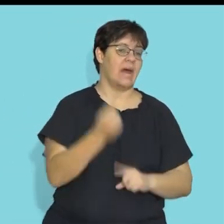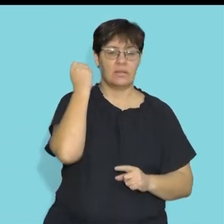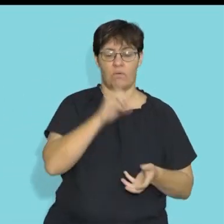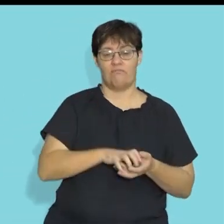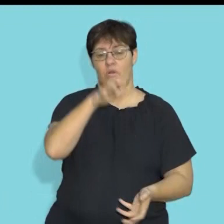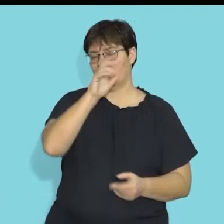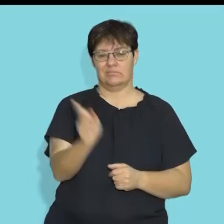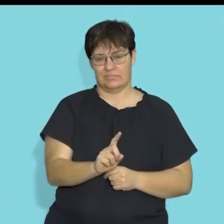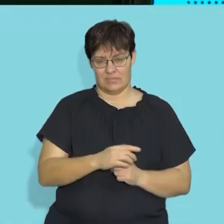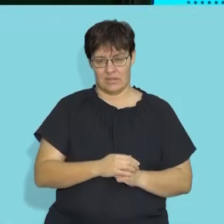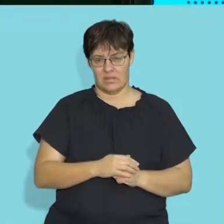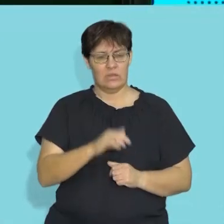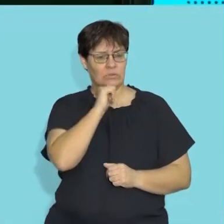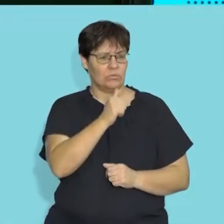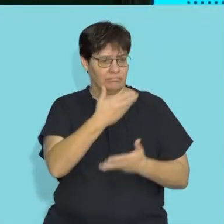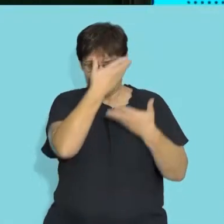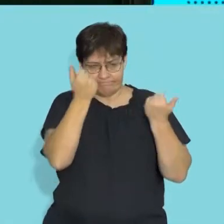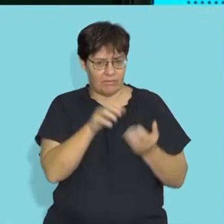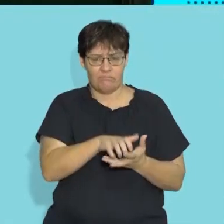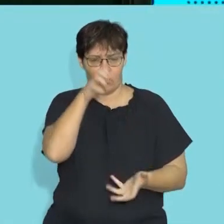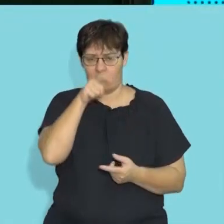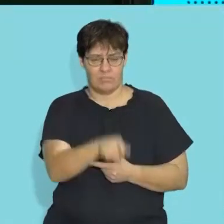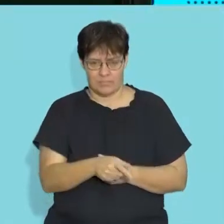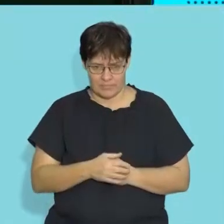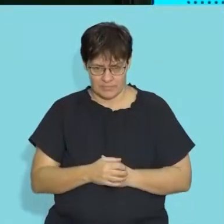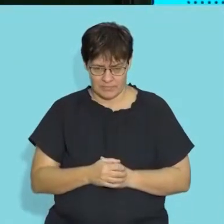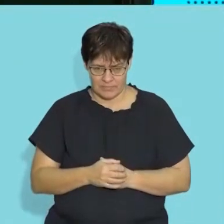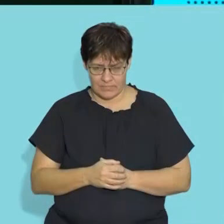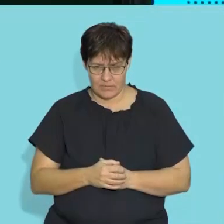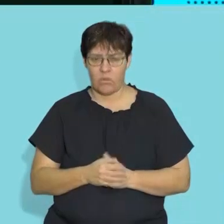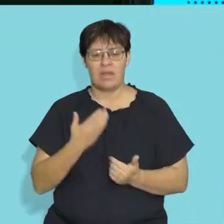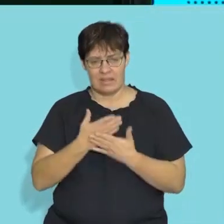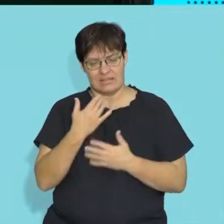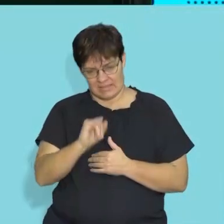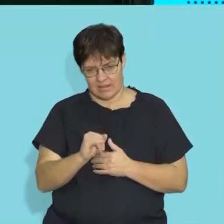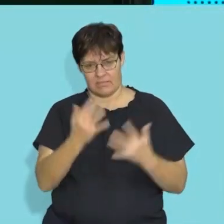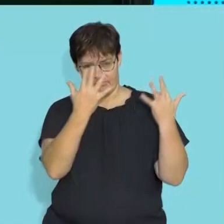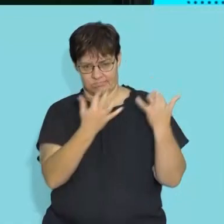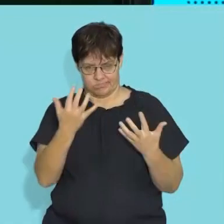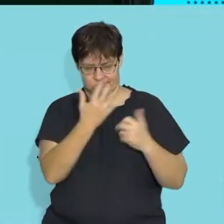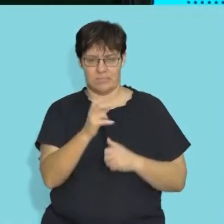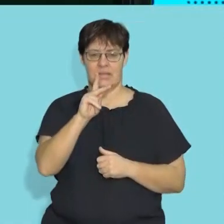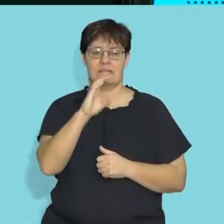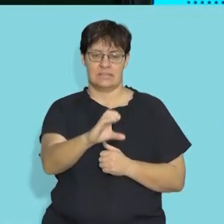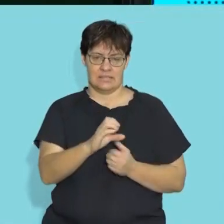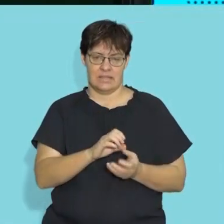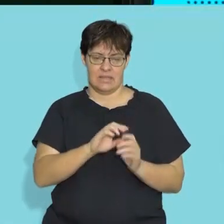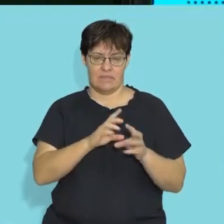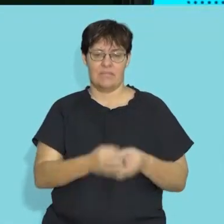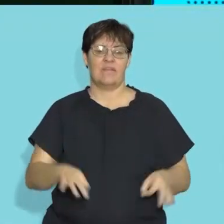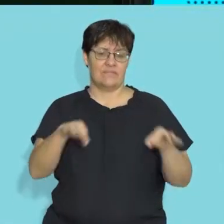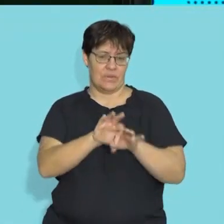find out what the volume is. Even if we don't know what the volume of this container is, we can still work out the